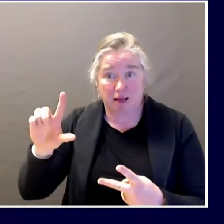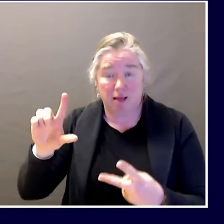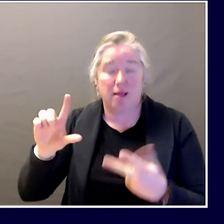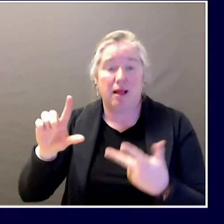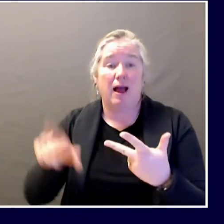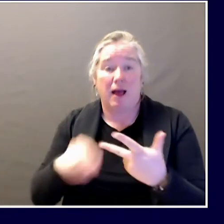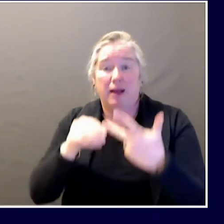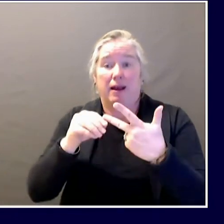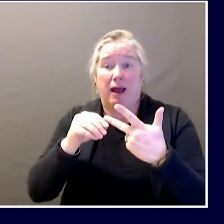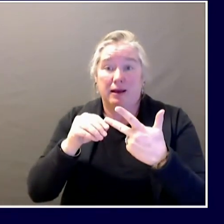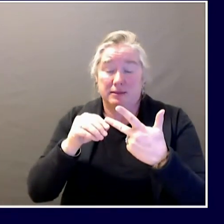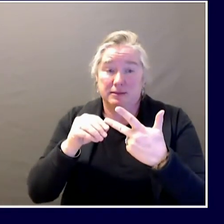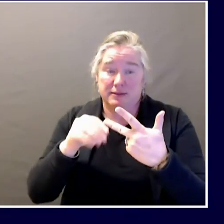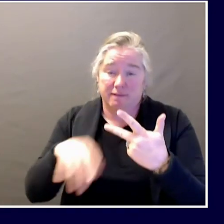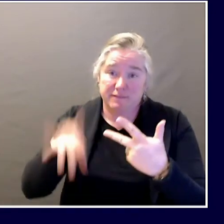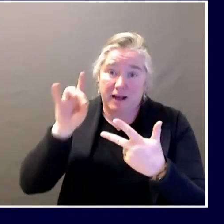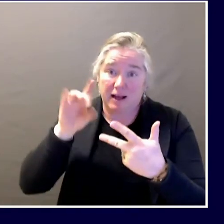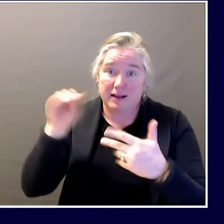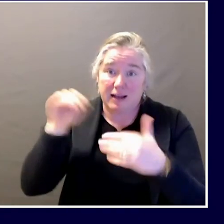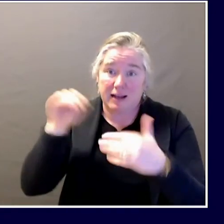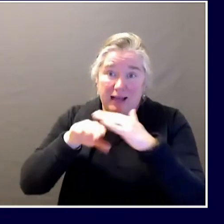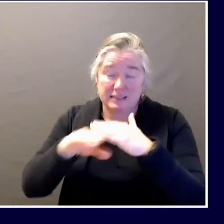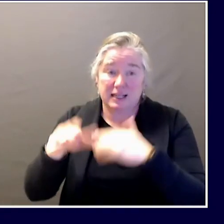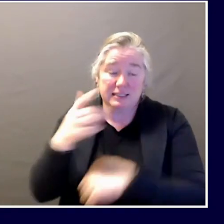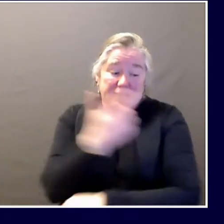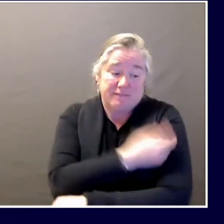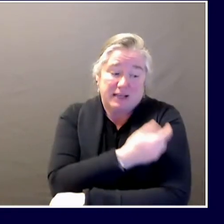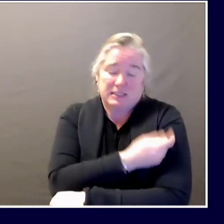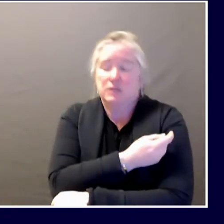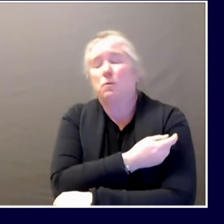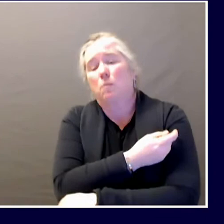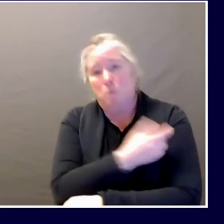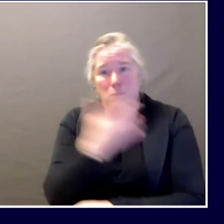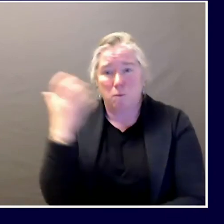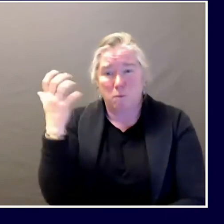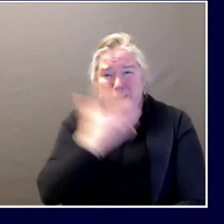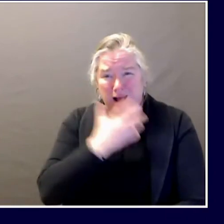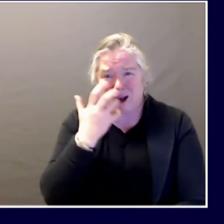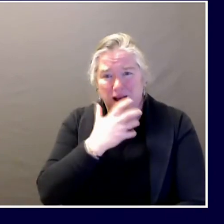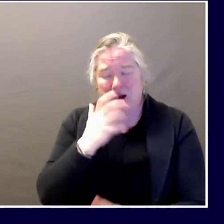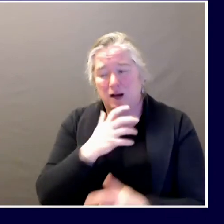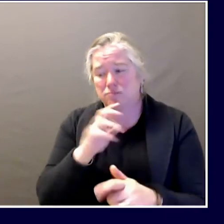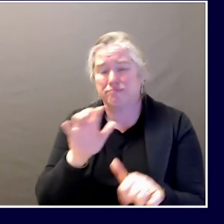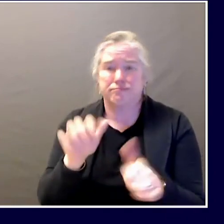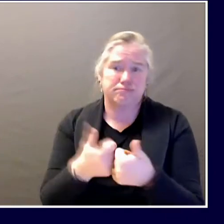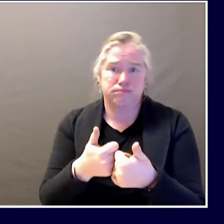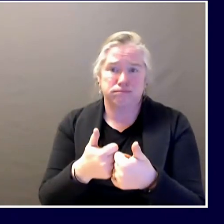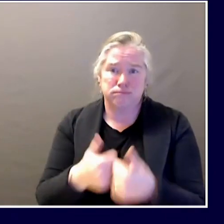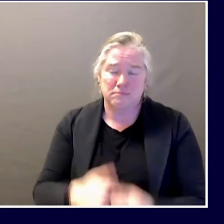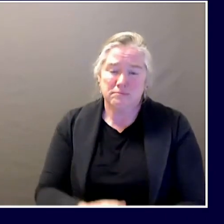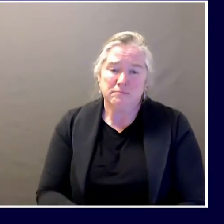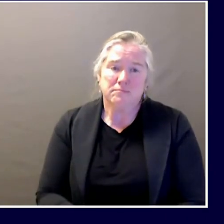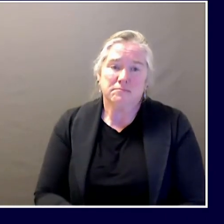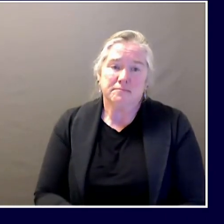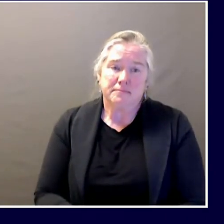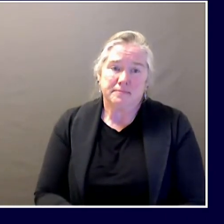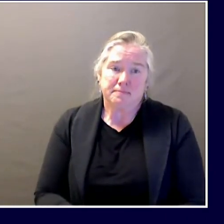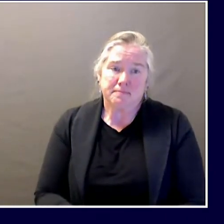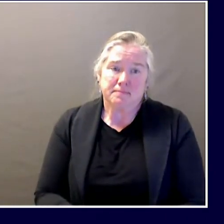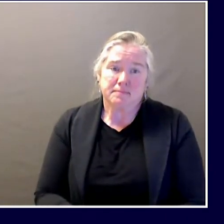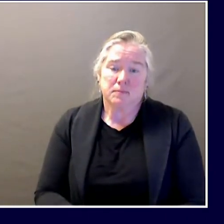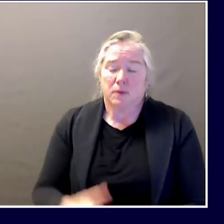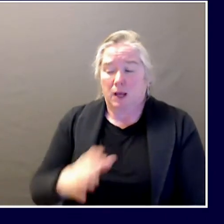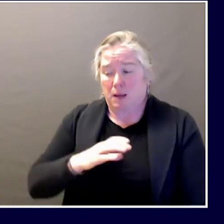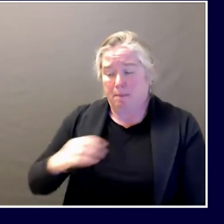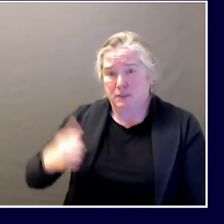to find and access a vaccine. It's so incredibly difficult. Commissioner Lambrou and I have discussed this.